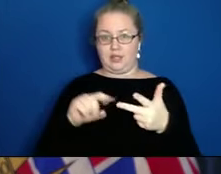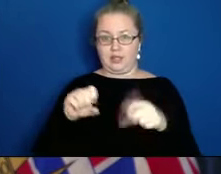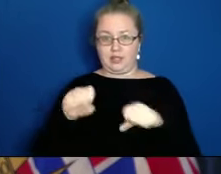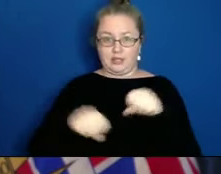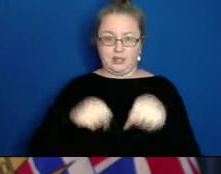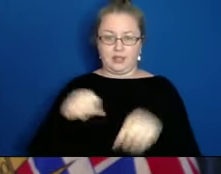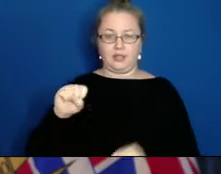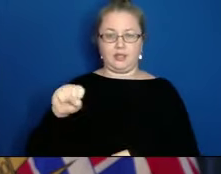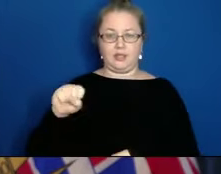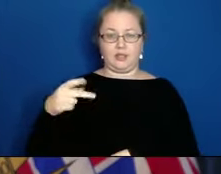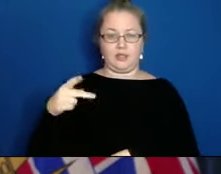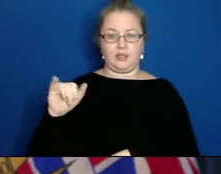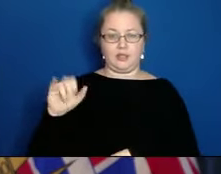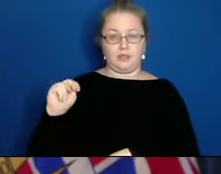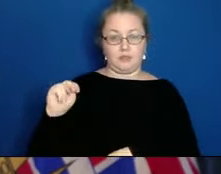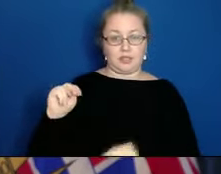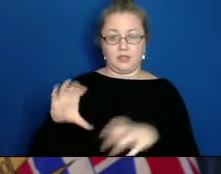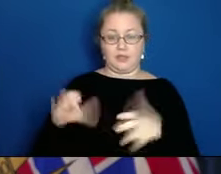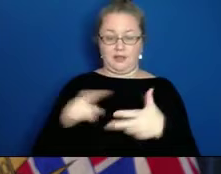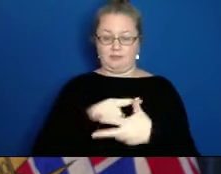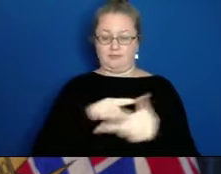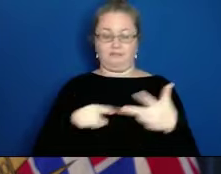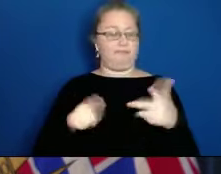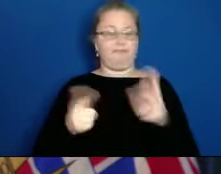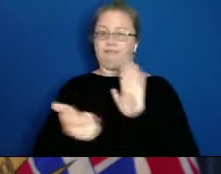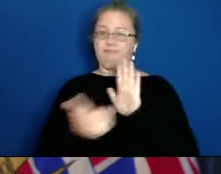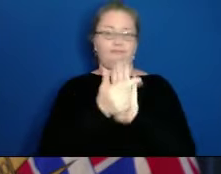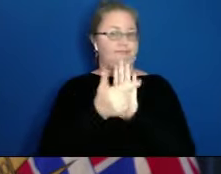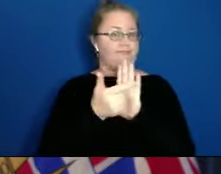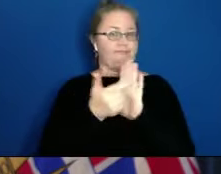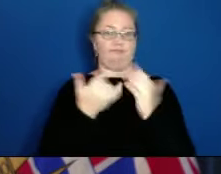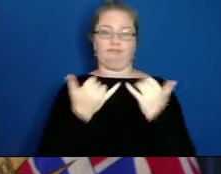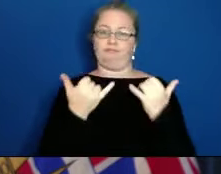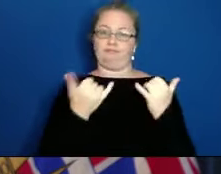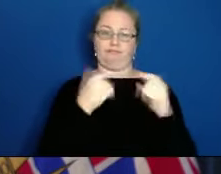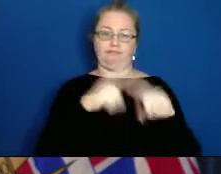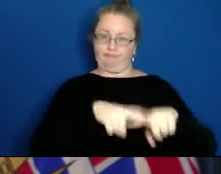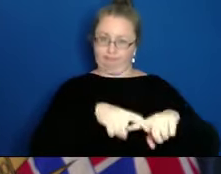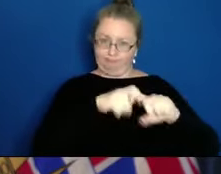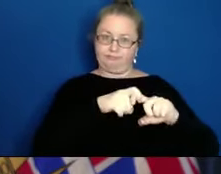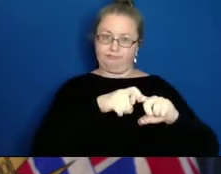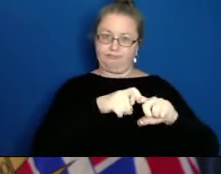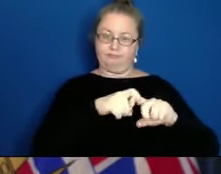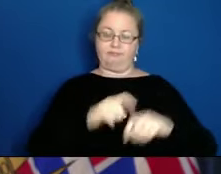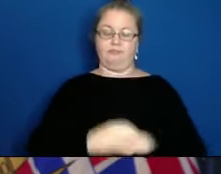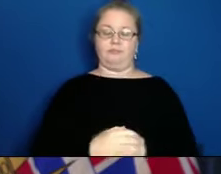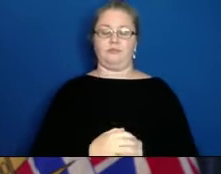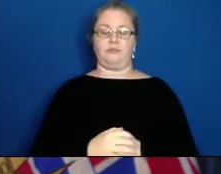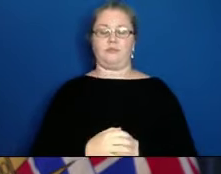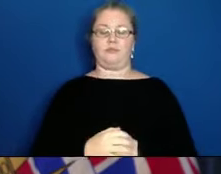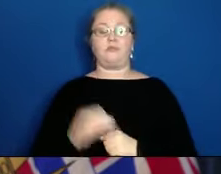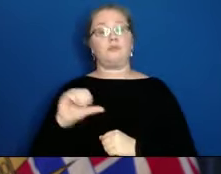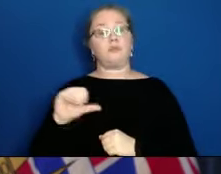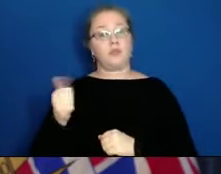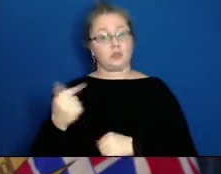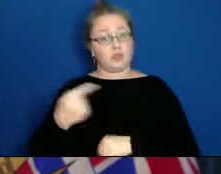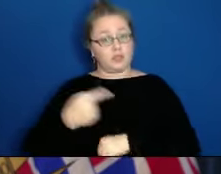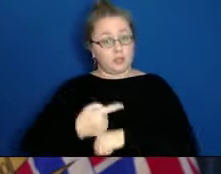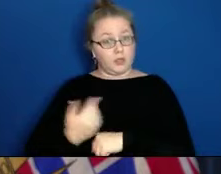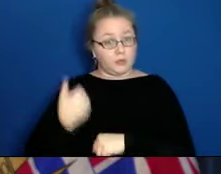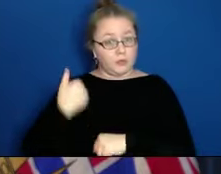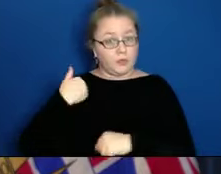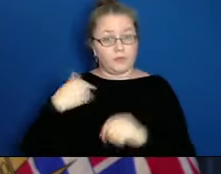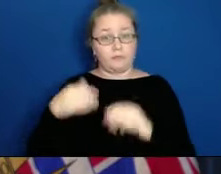now. For all sports, the other issue that we talked about in 10 days ago was about